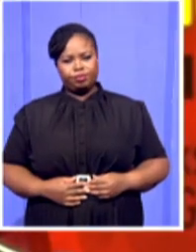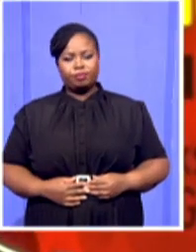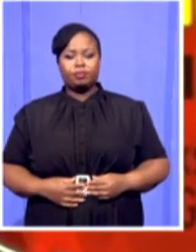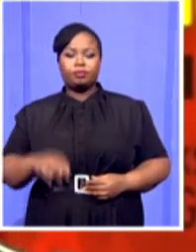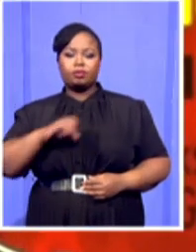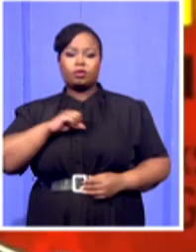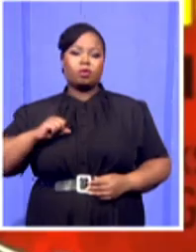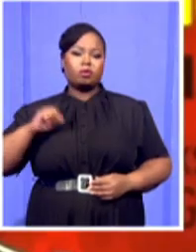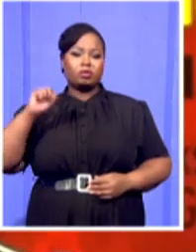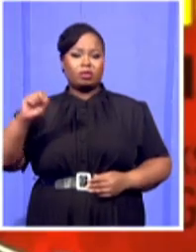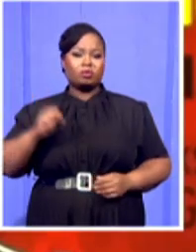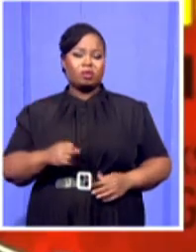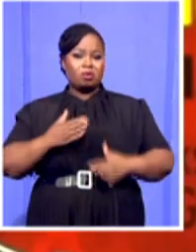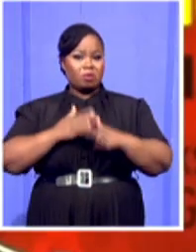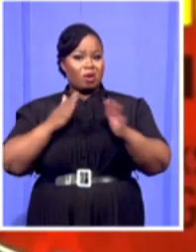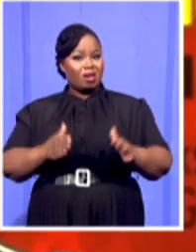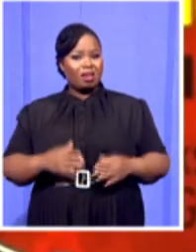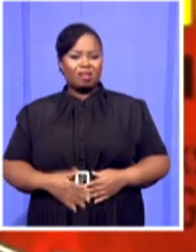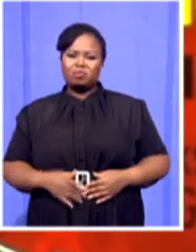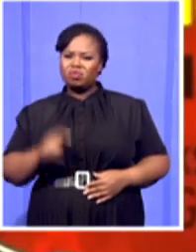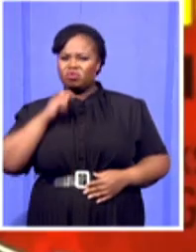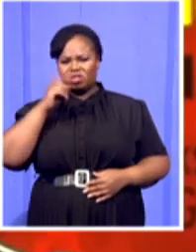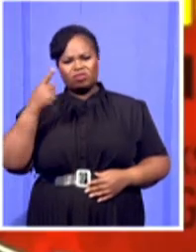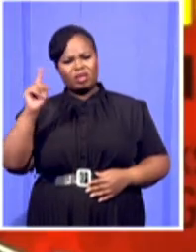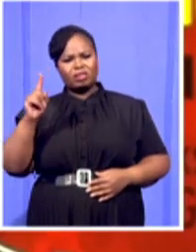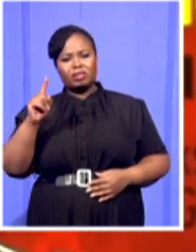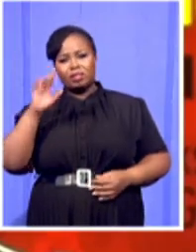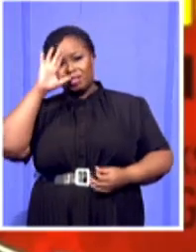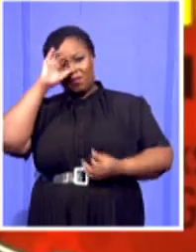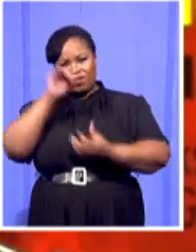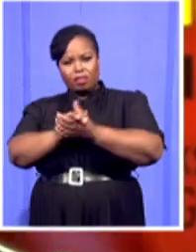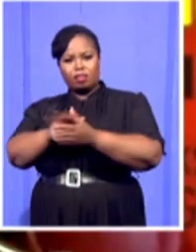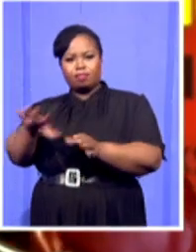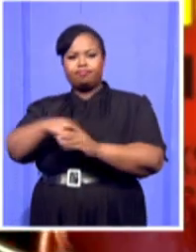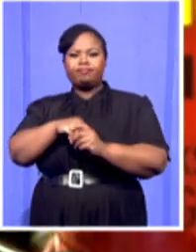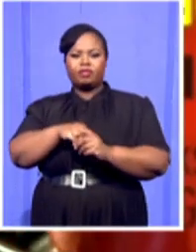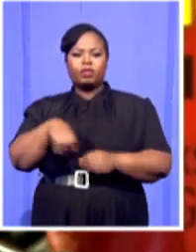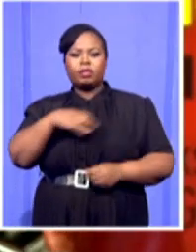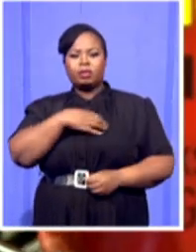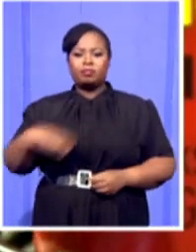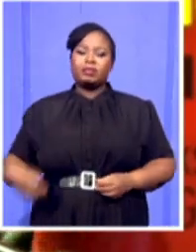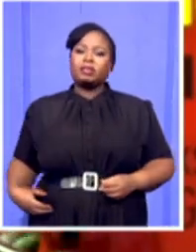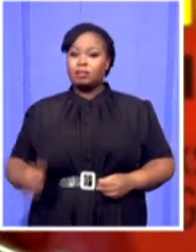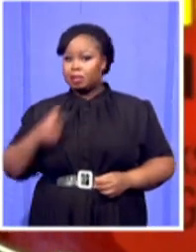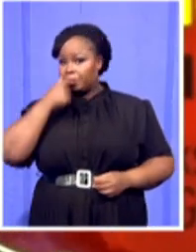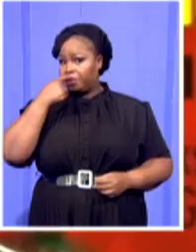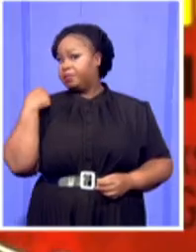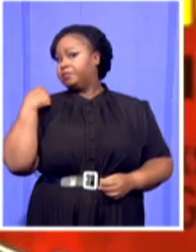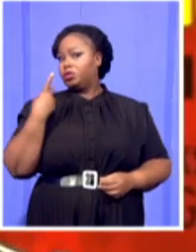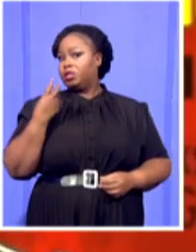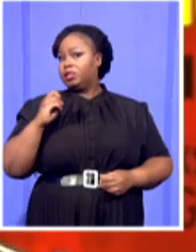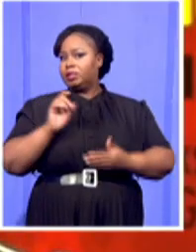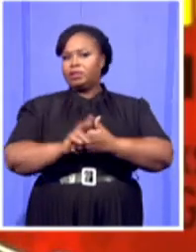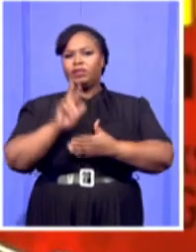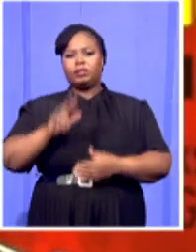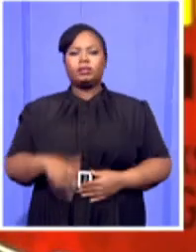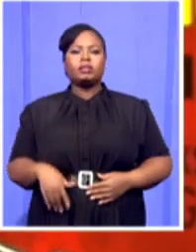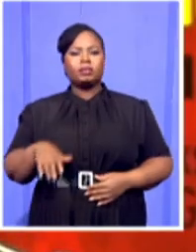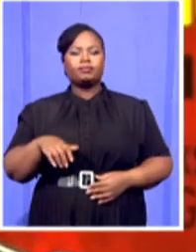Comrades, COSATU and workers are not wrong to place faith in President Ramaphosa in 2017 and in the